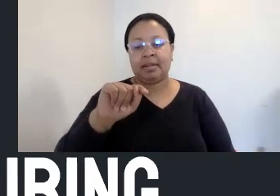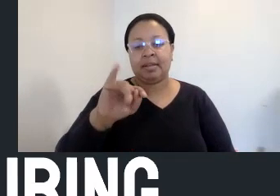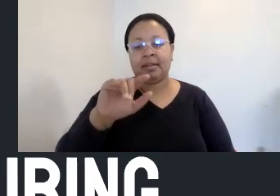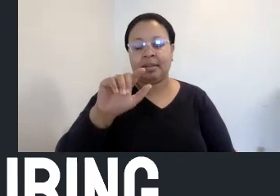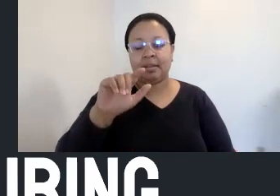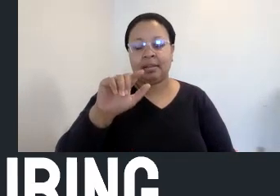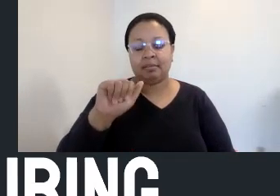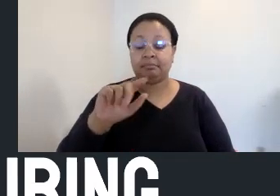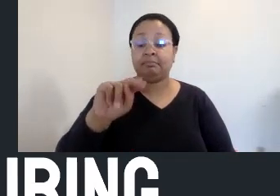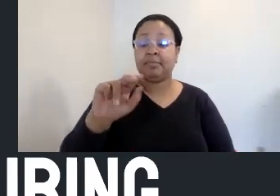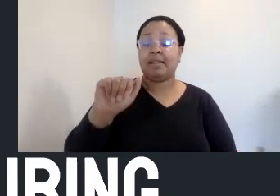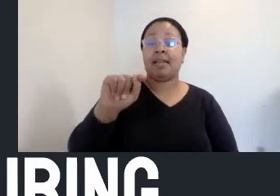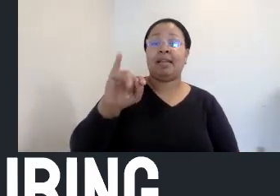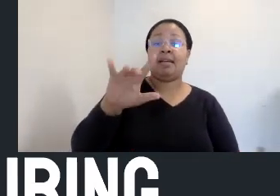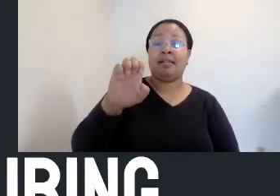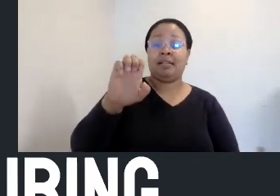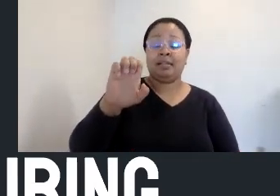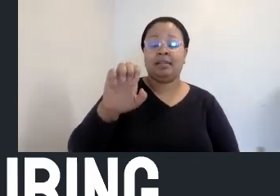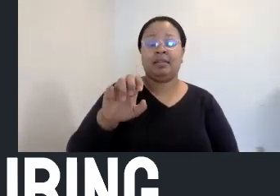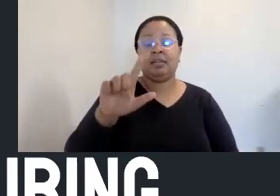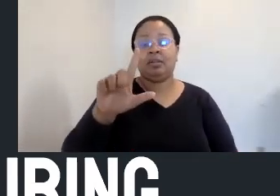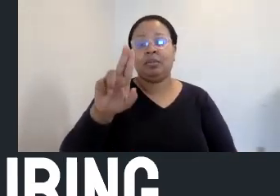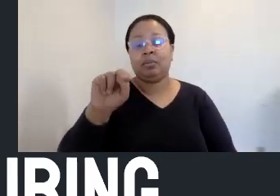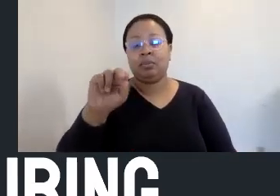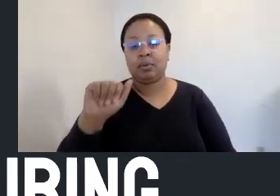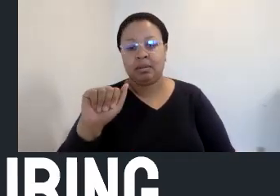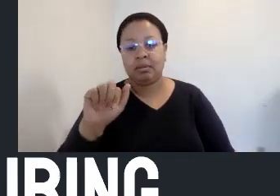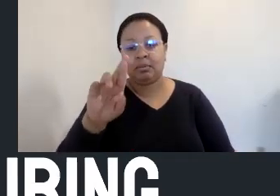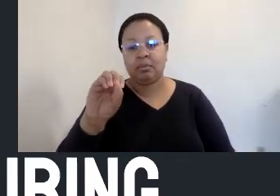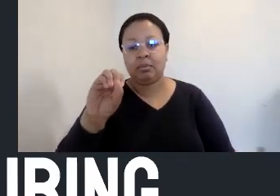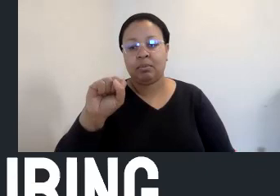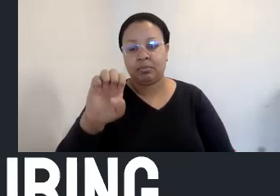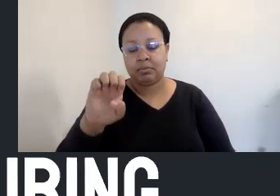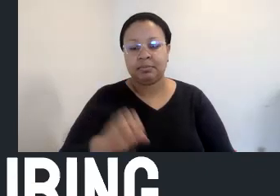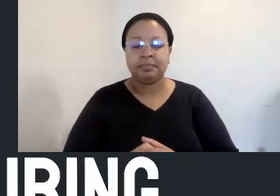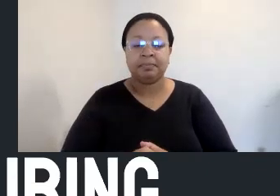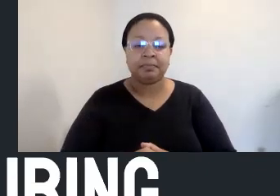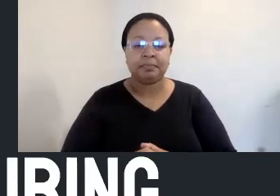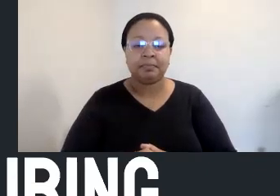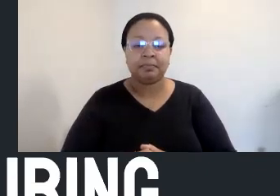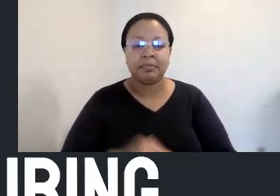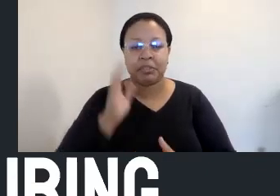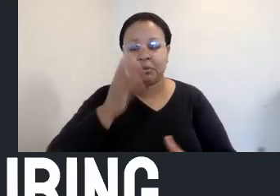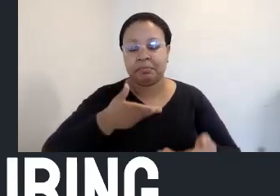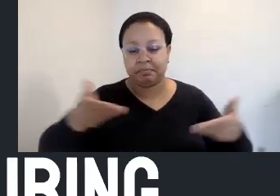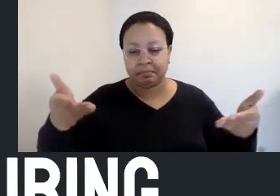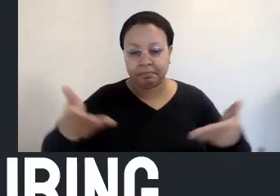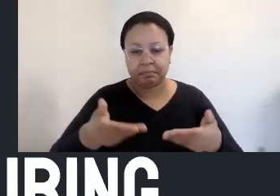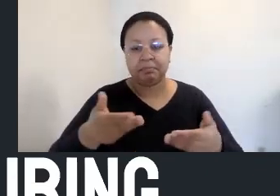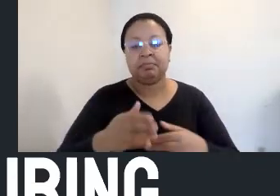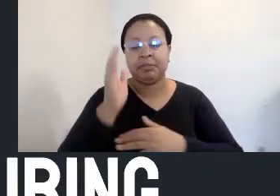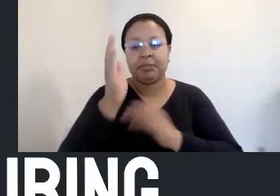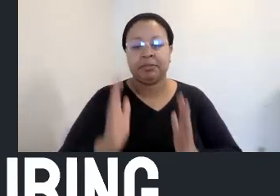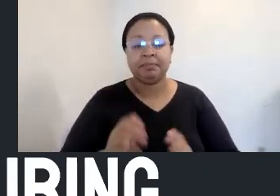Center for Disability Law to introduce our topic and our speakers this morning. Natalie. Thanks, Jeff. Good